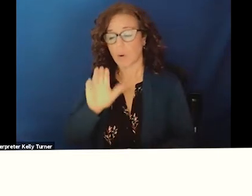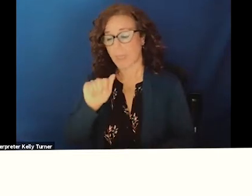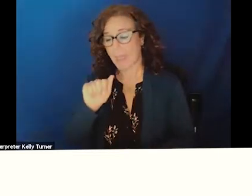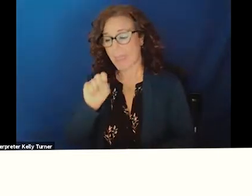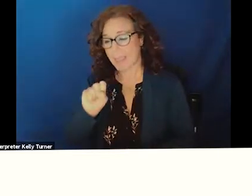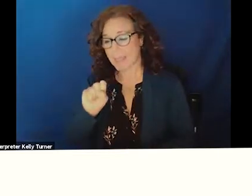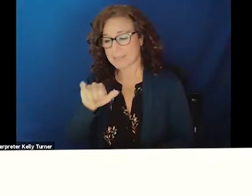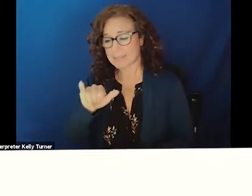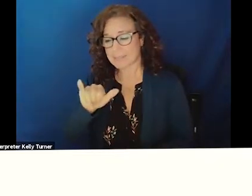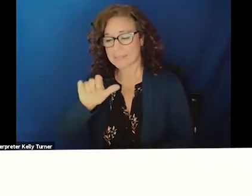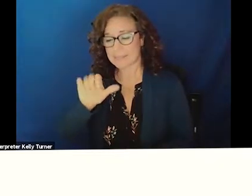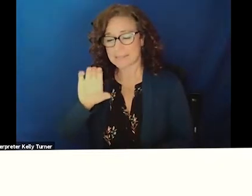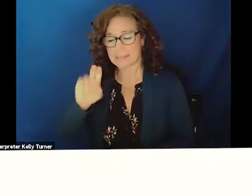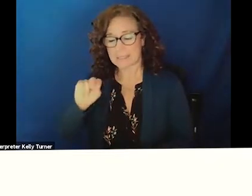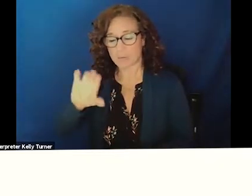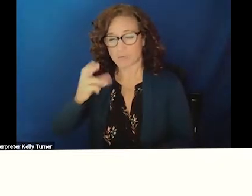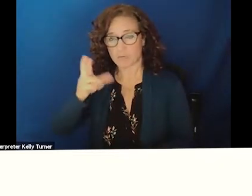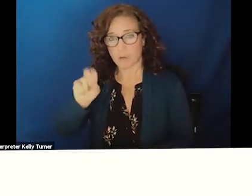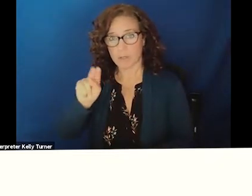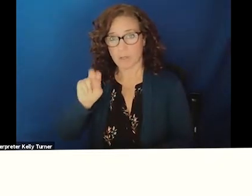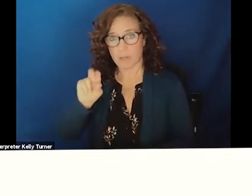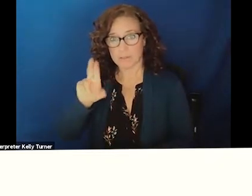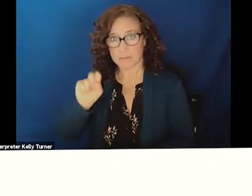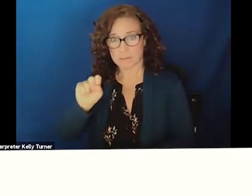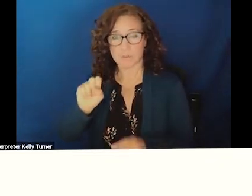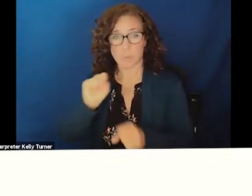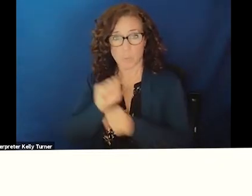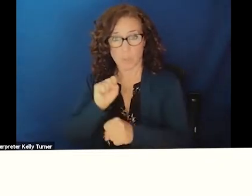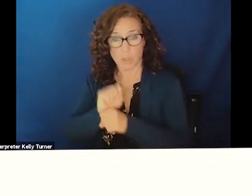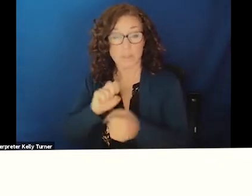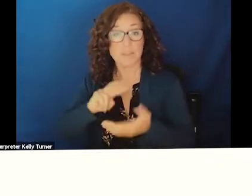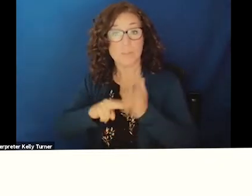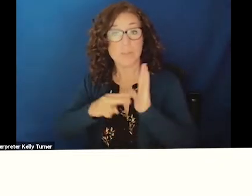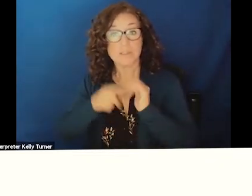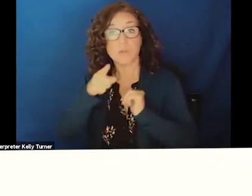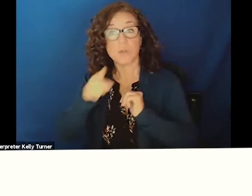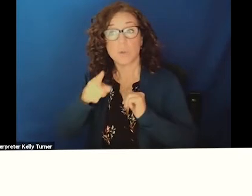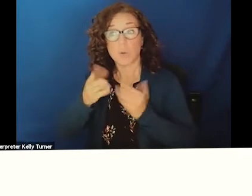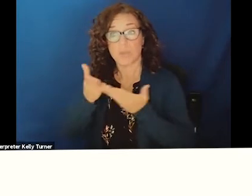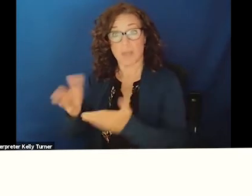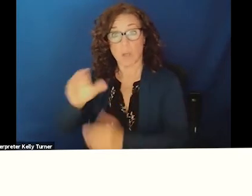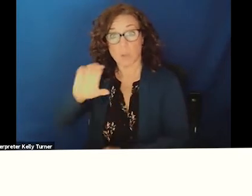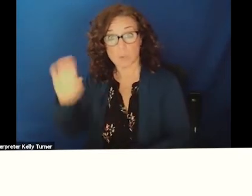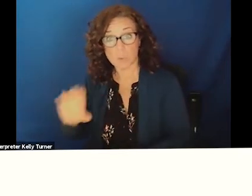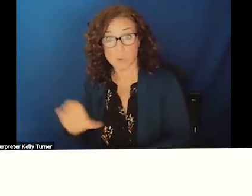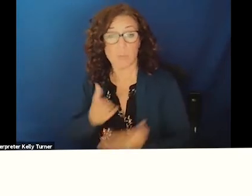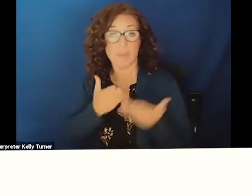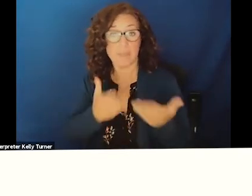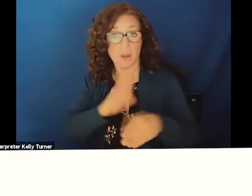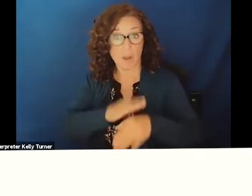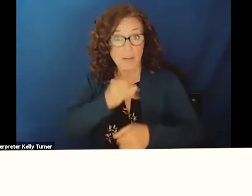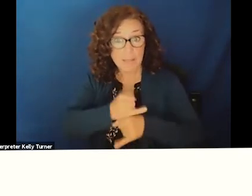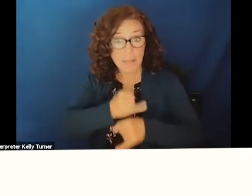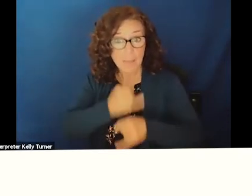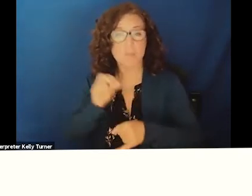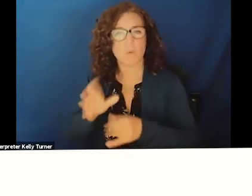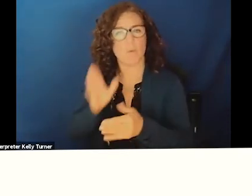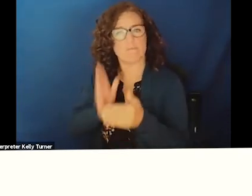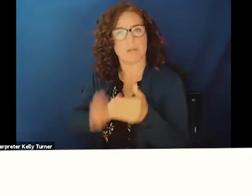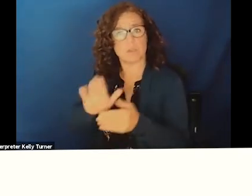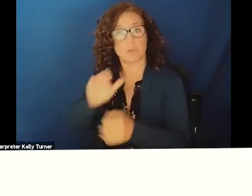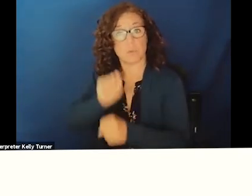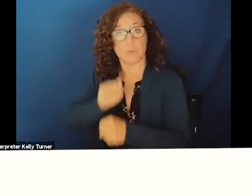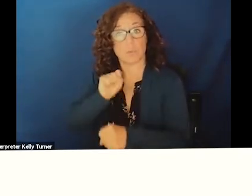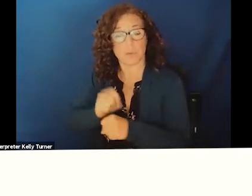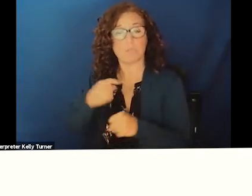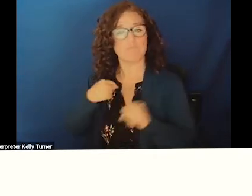So if you're not physically in class or on Zoom, but you complete the work for the day, we are able to count